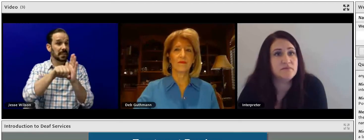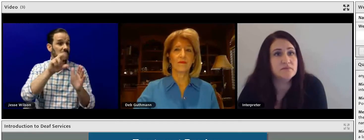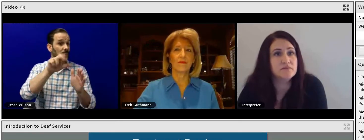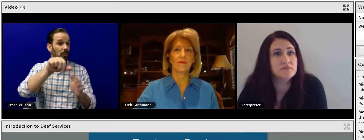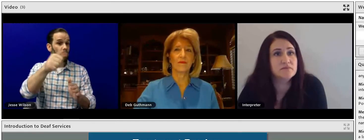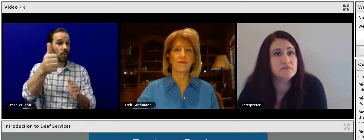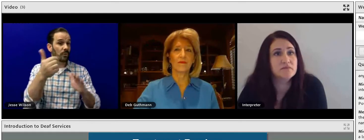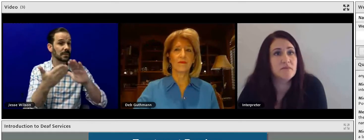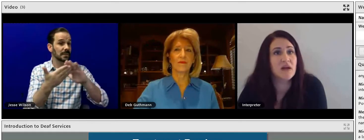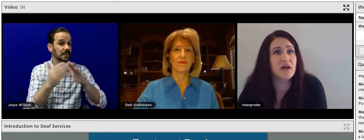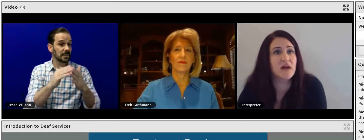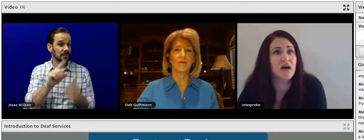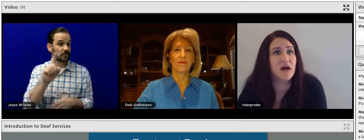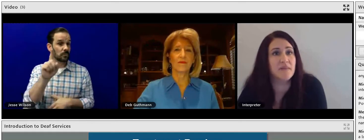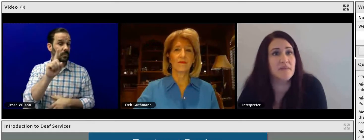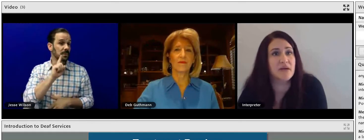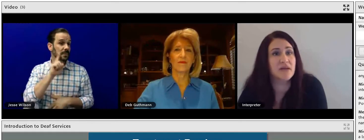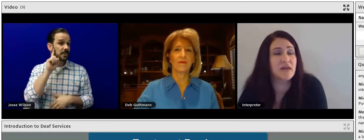Oftentimes,